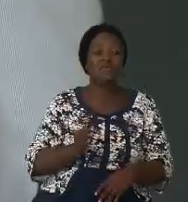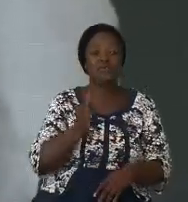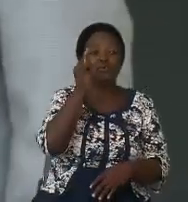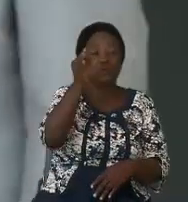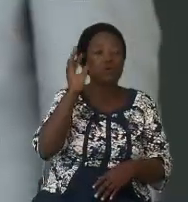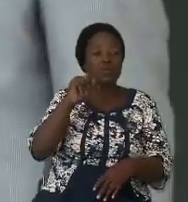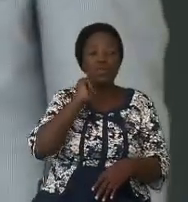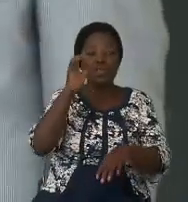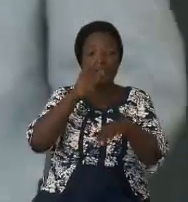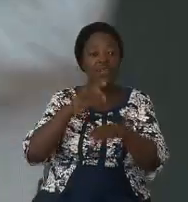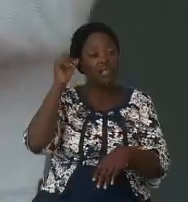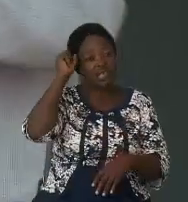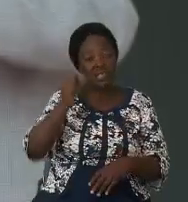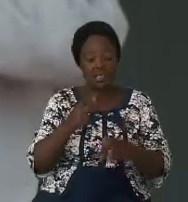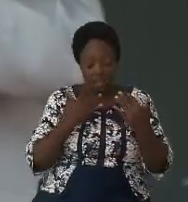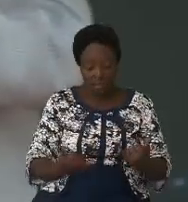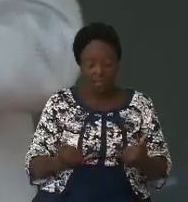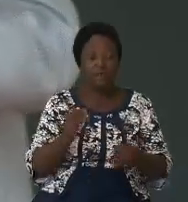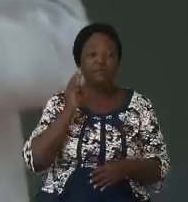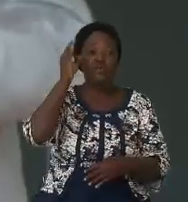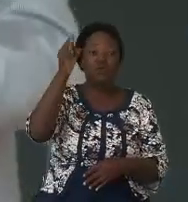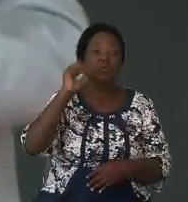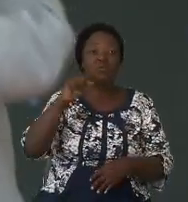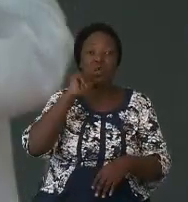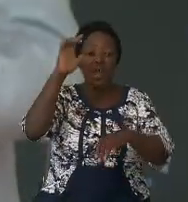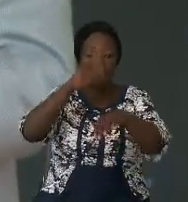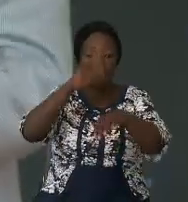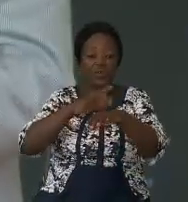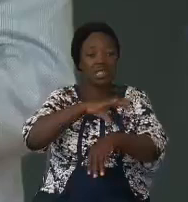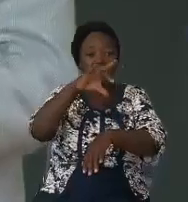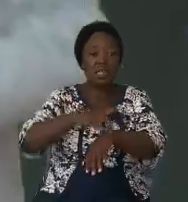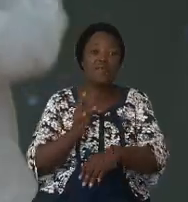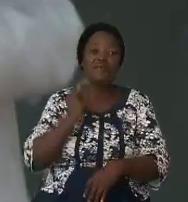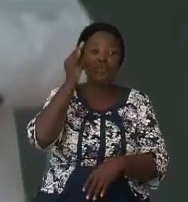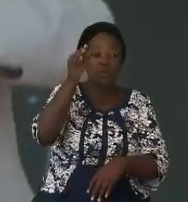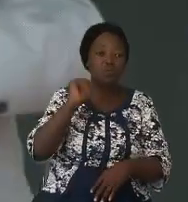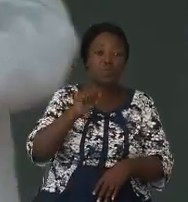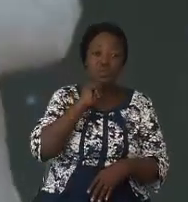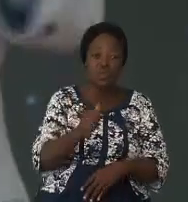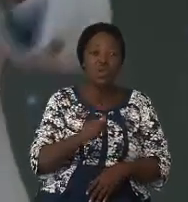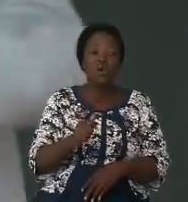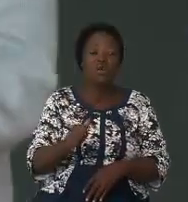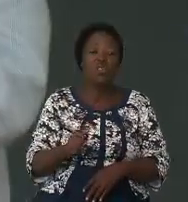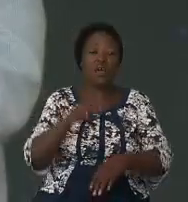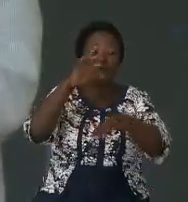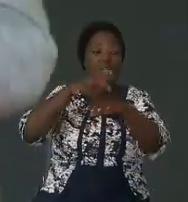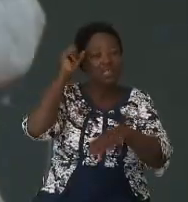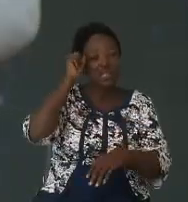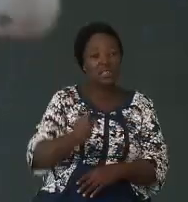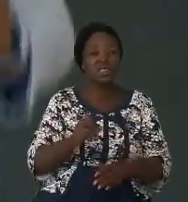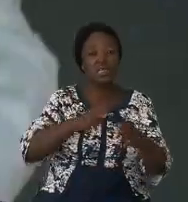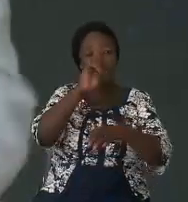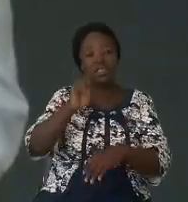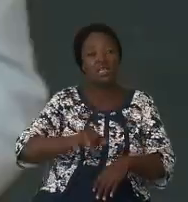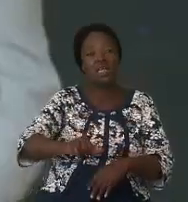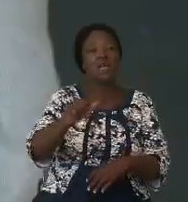will not affect his future, will not affect his immediate future, will not affect his earthly future, will